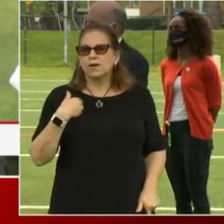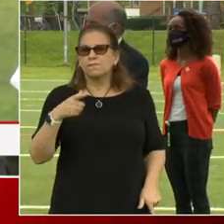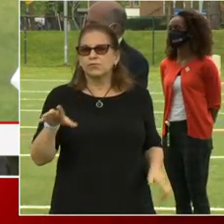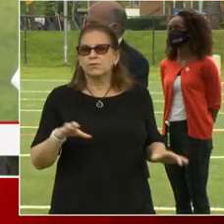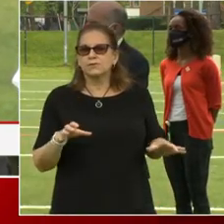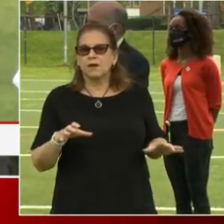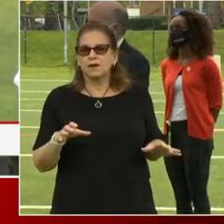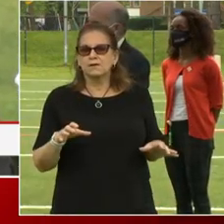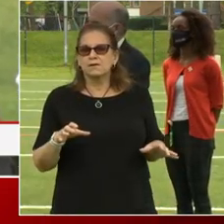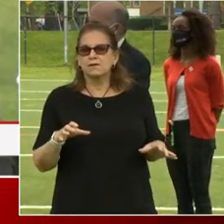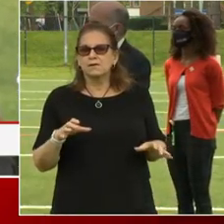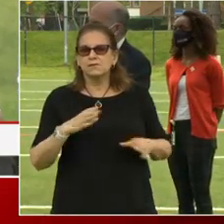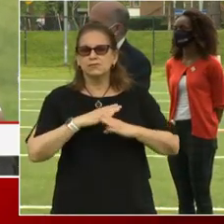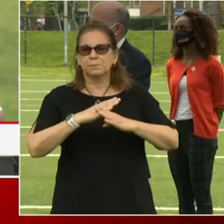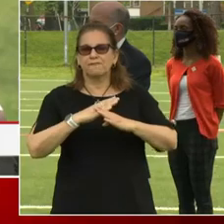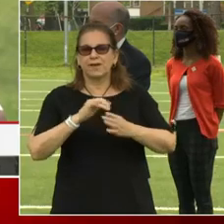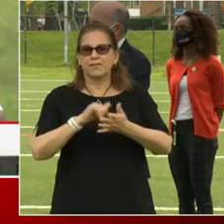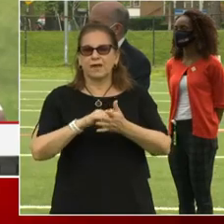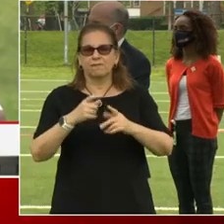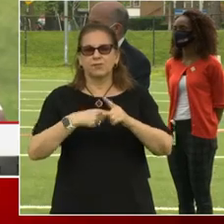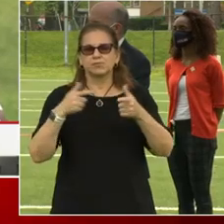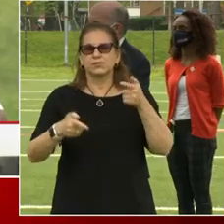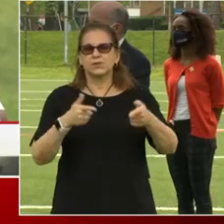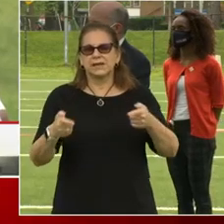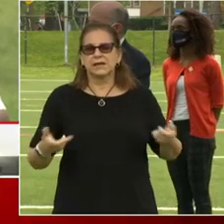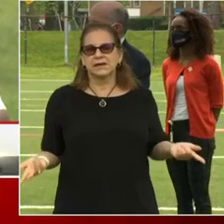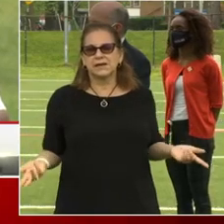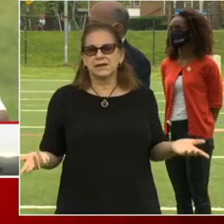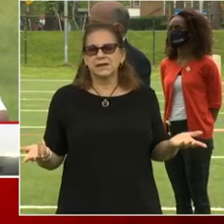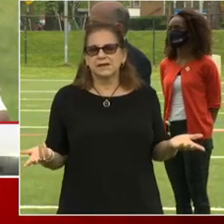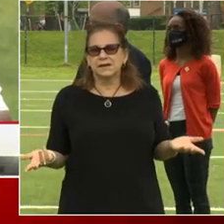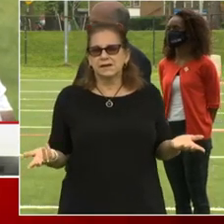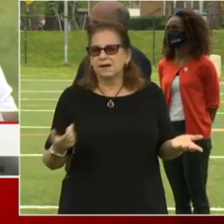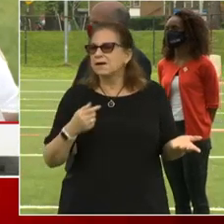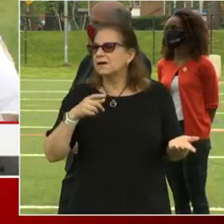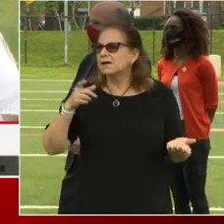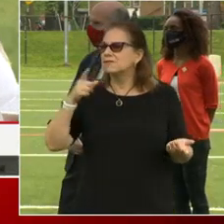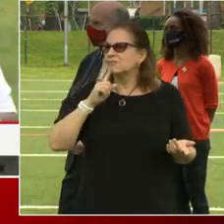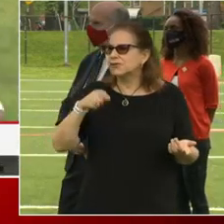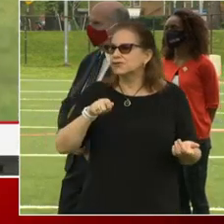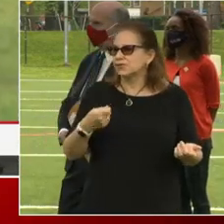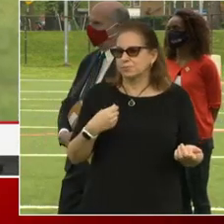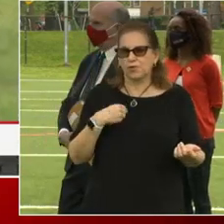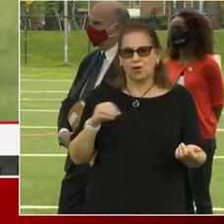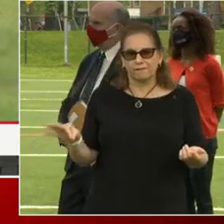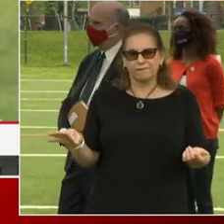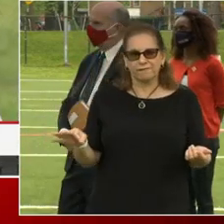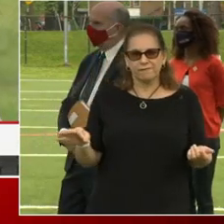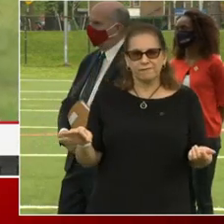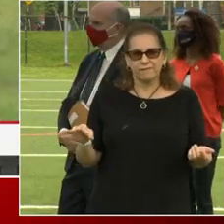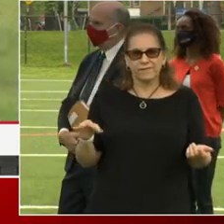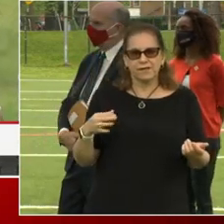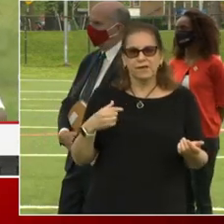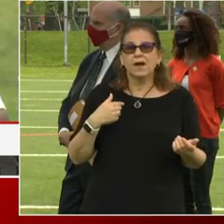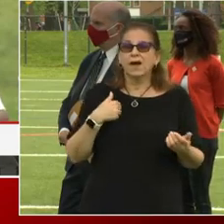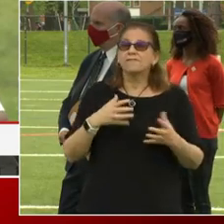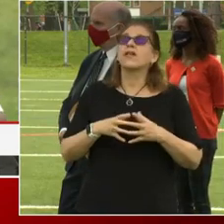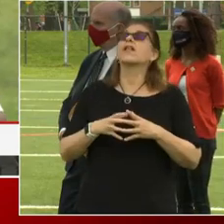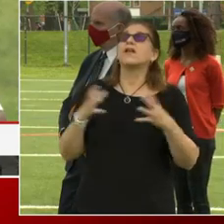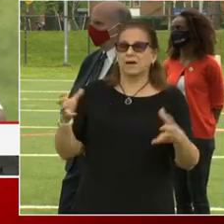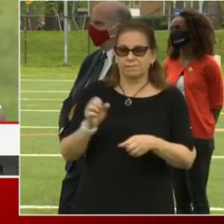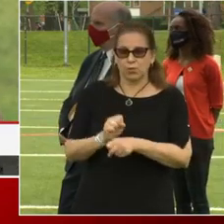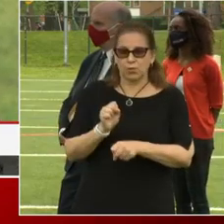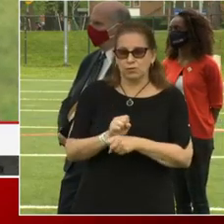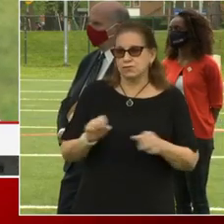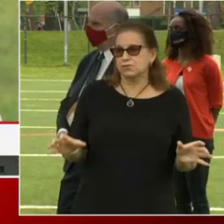no homicides to occur in our city? So it really ticks me off when we have these types of events, but we got a lot of work ahead of us. We got a lot of